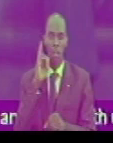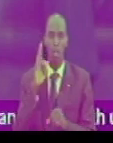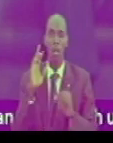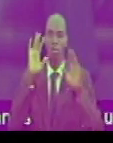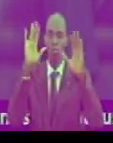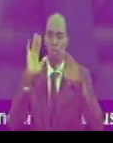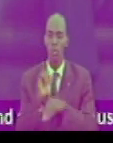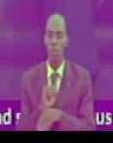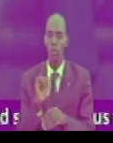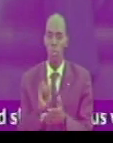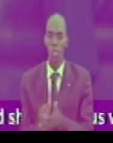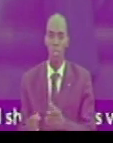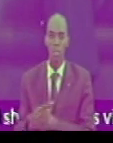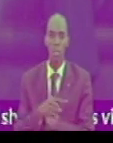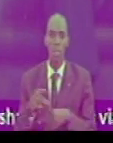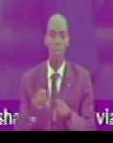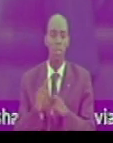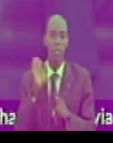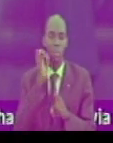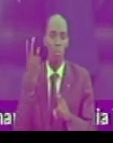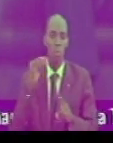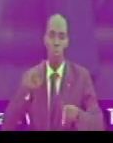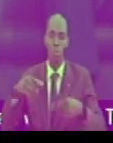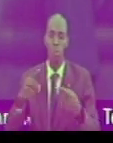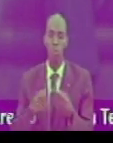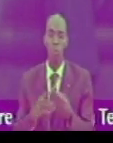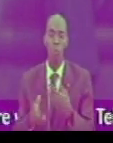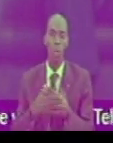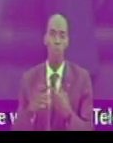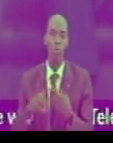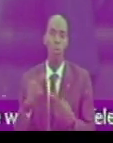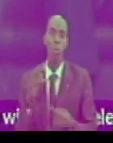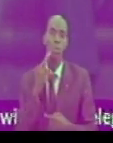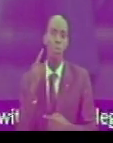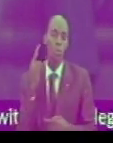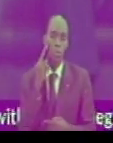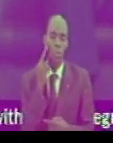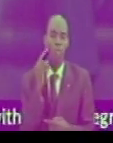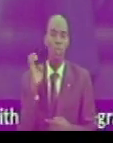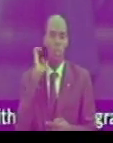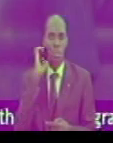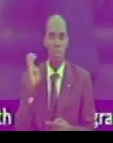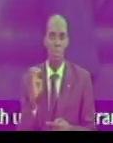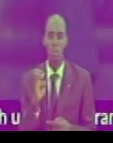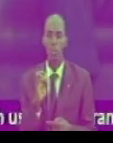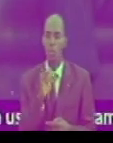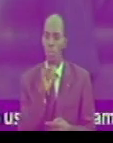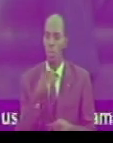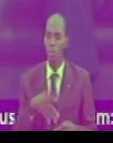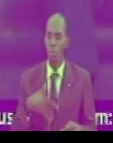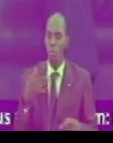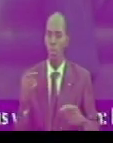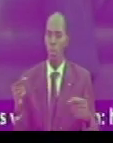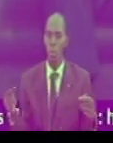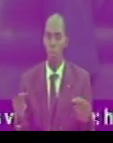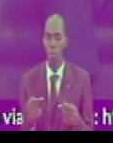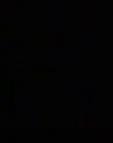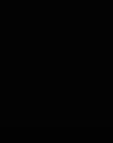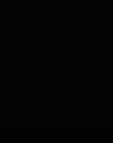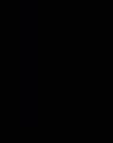last time it's going to be coming. So I got to the hostel, and as I was walking down to the hostel, I saw Papa